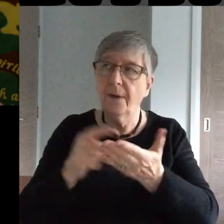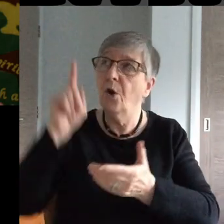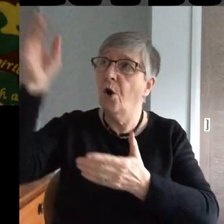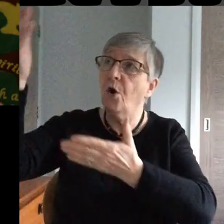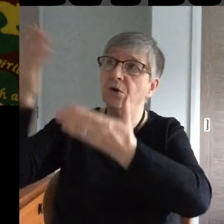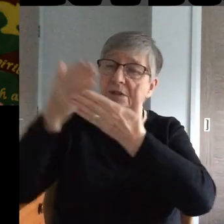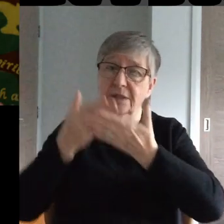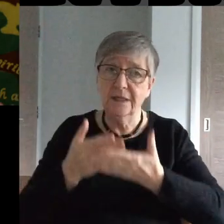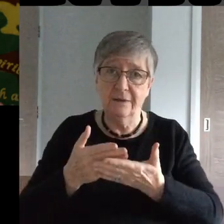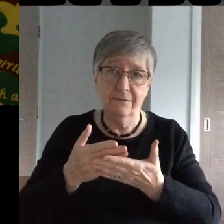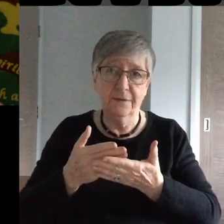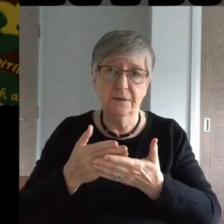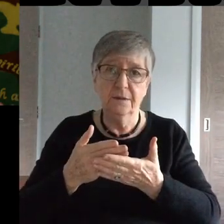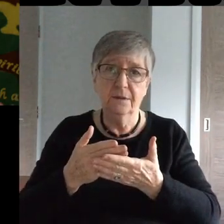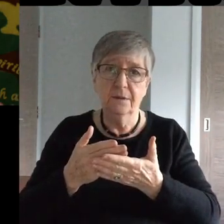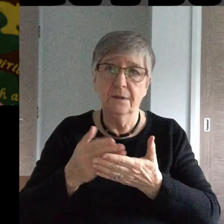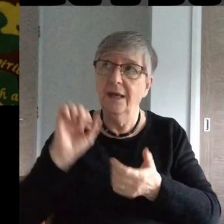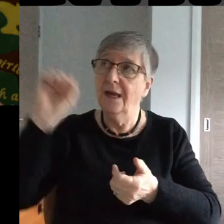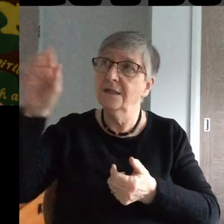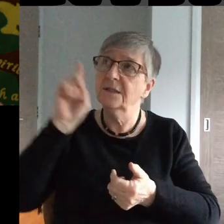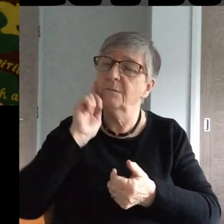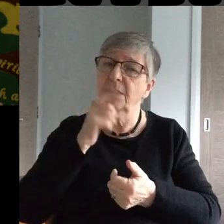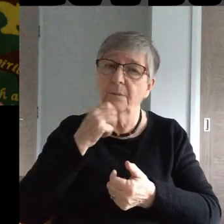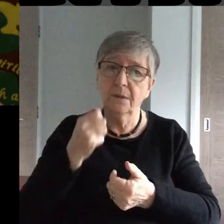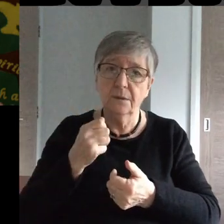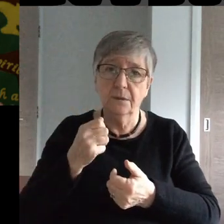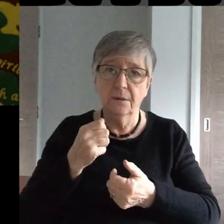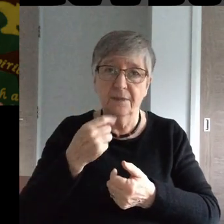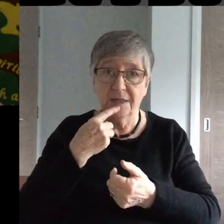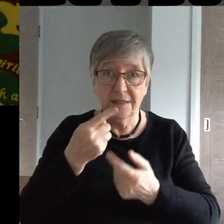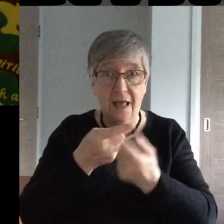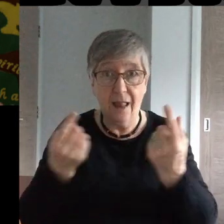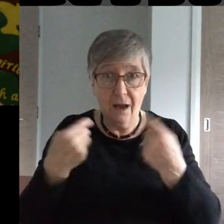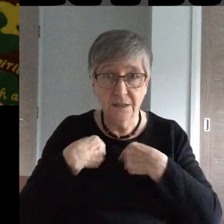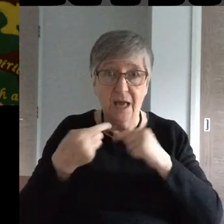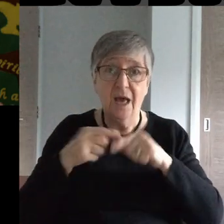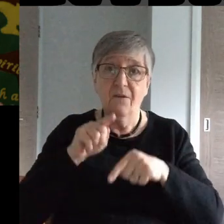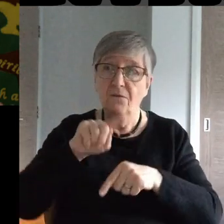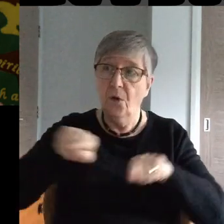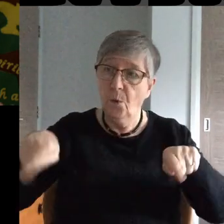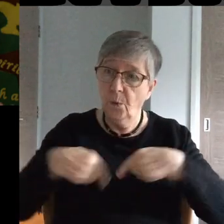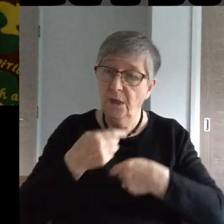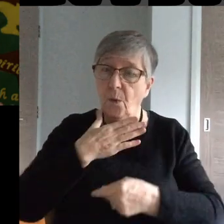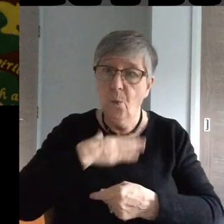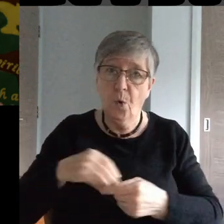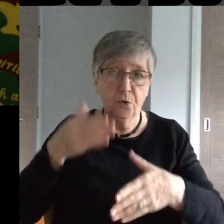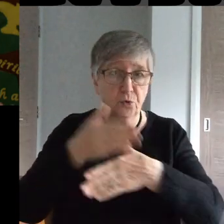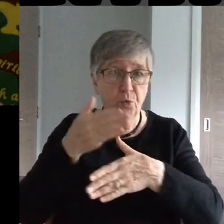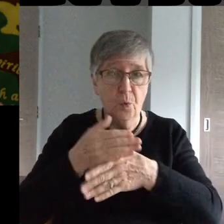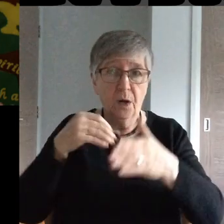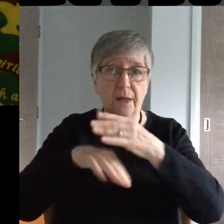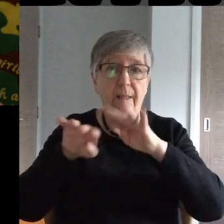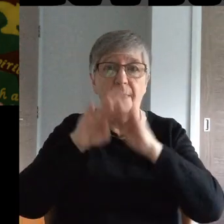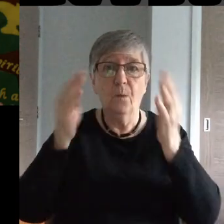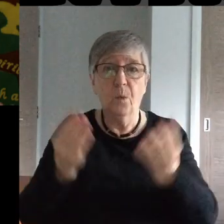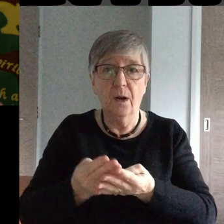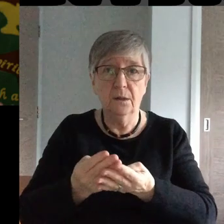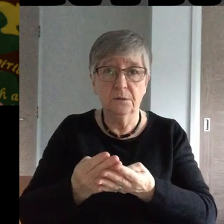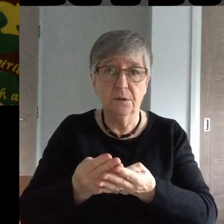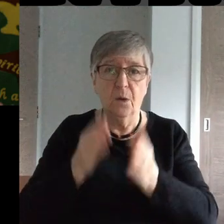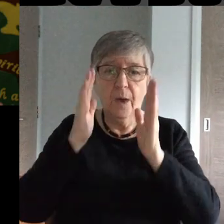our life and as a people of the kingdom. They tell us that if we want to be the hands and the feet of the Lord in the world, we are to